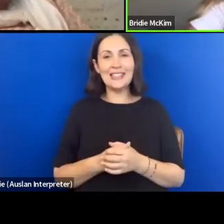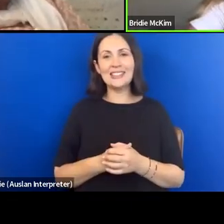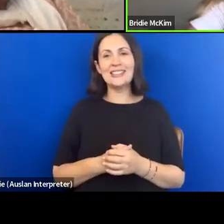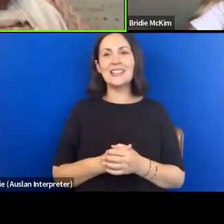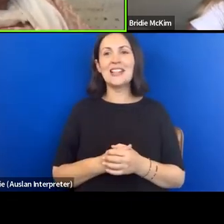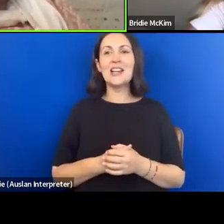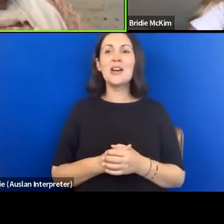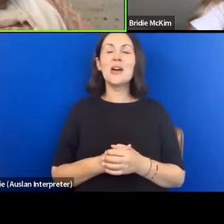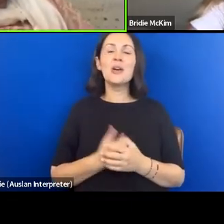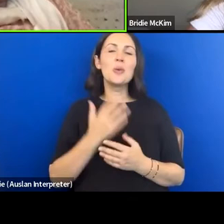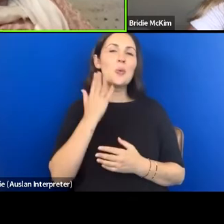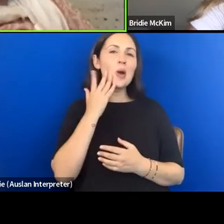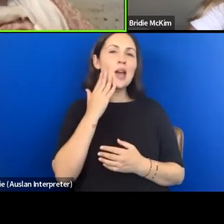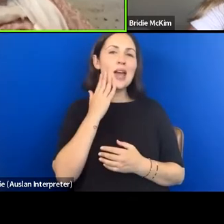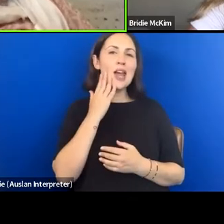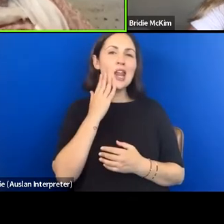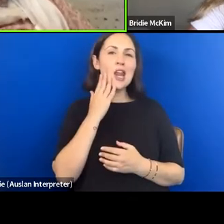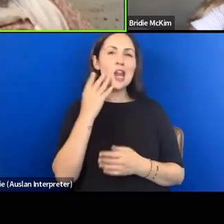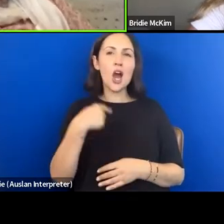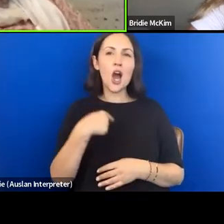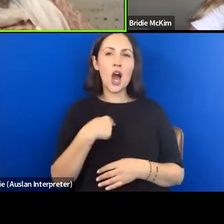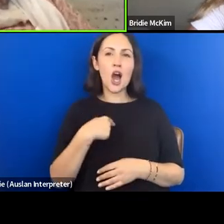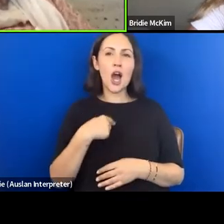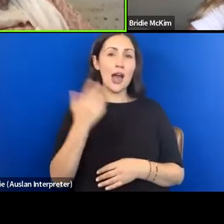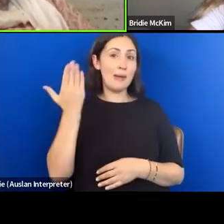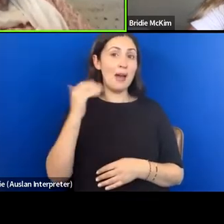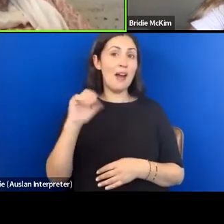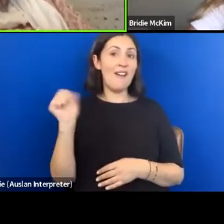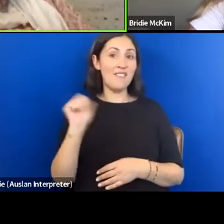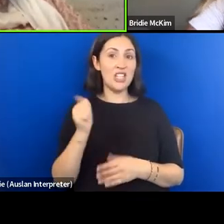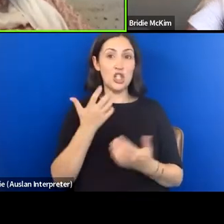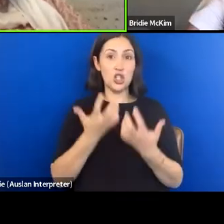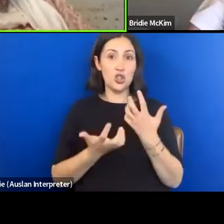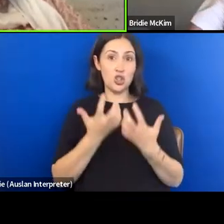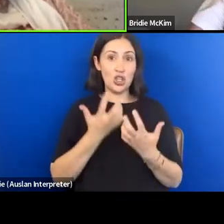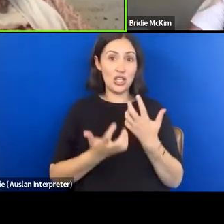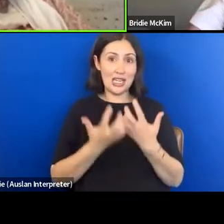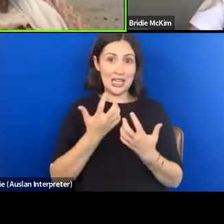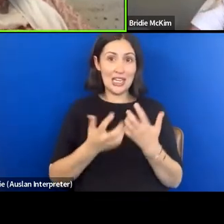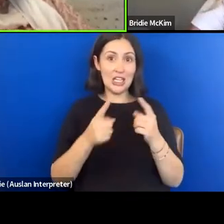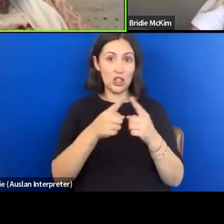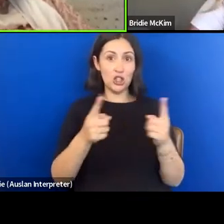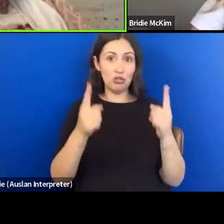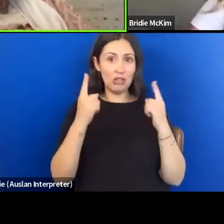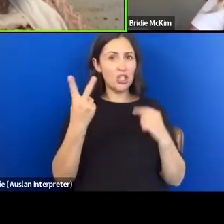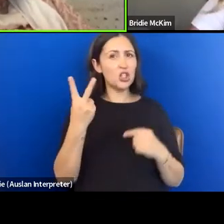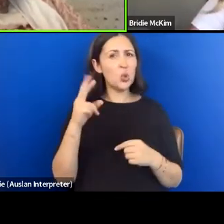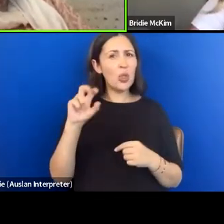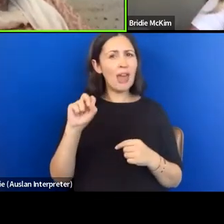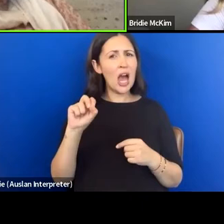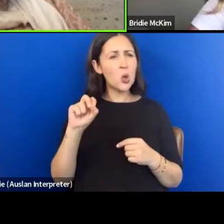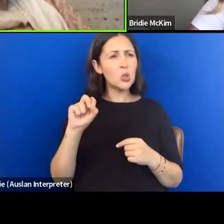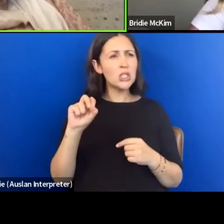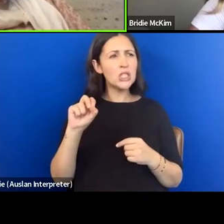When I finished my uni degree in